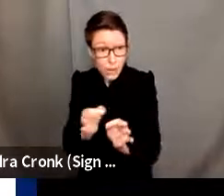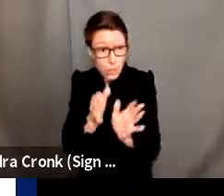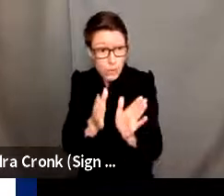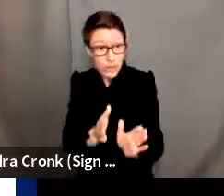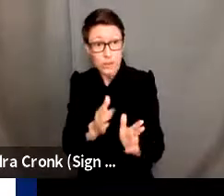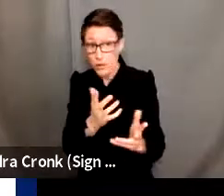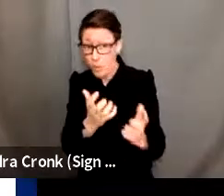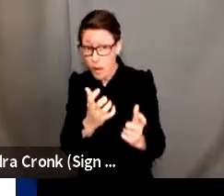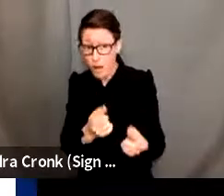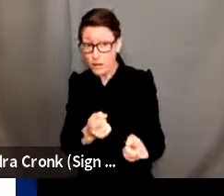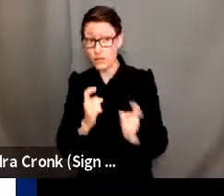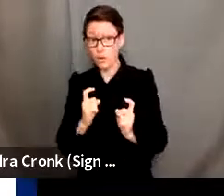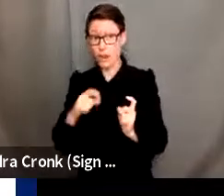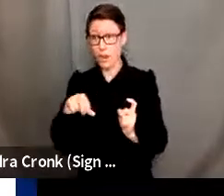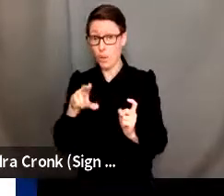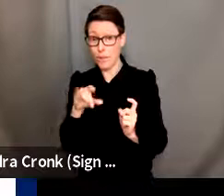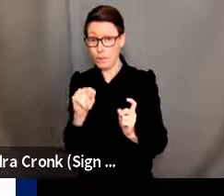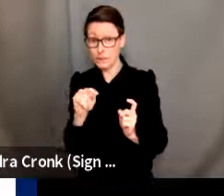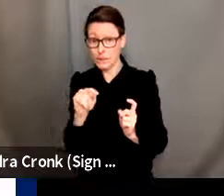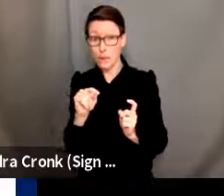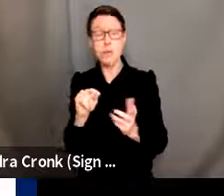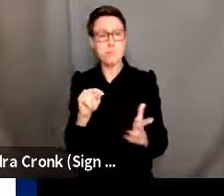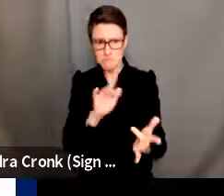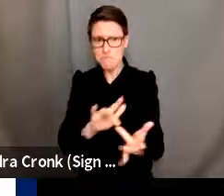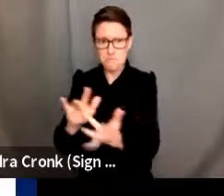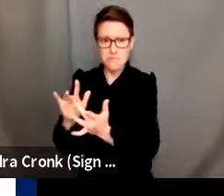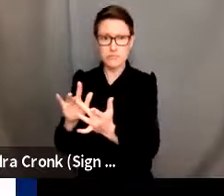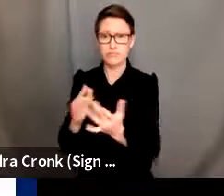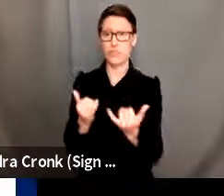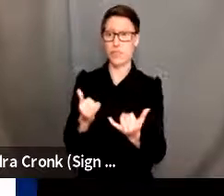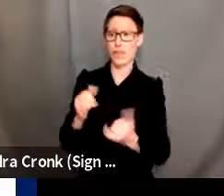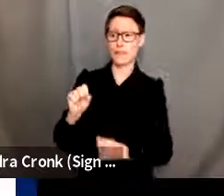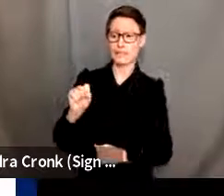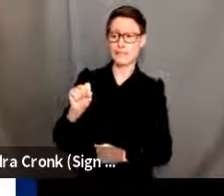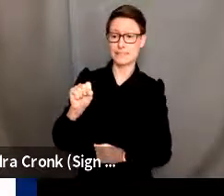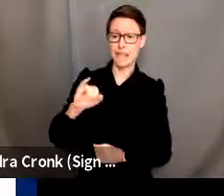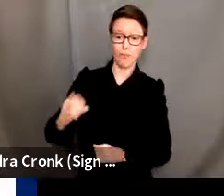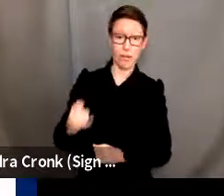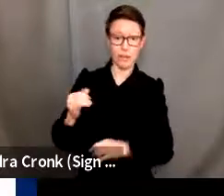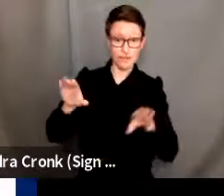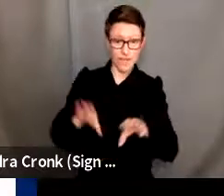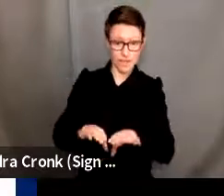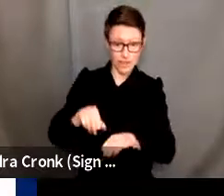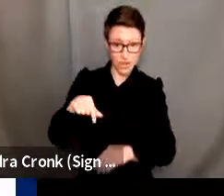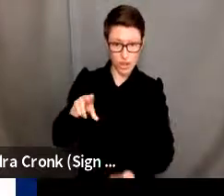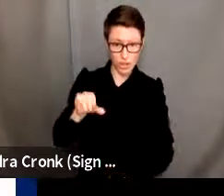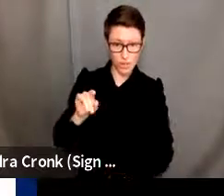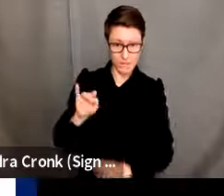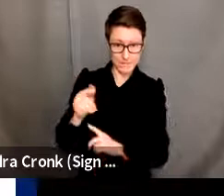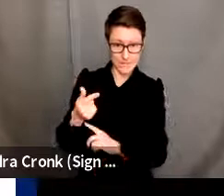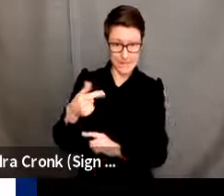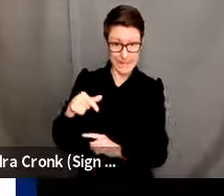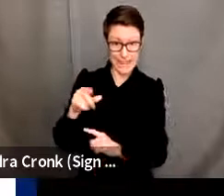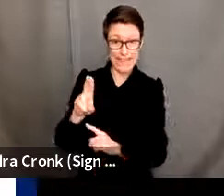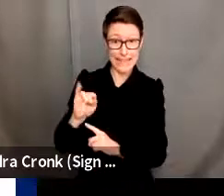quilts. Currently, we have San Joaquin Valley Quilting Guild, and they are gracious enough to provide us with